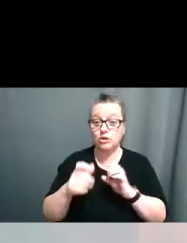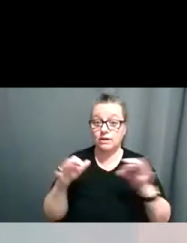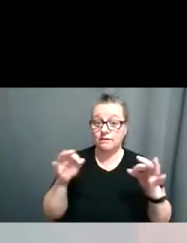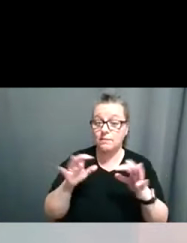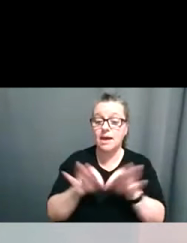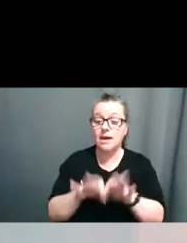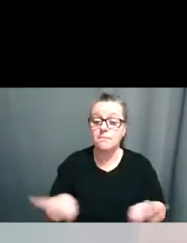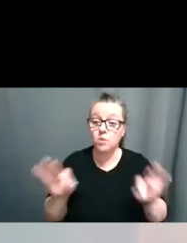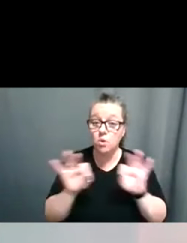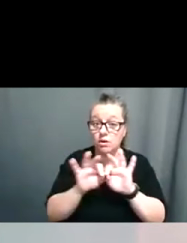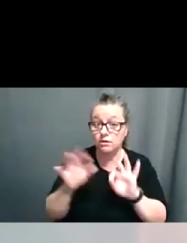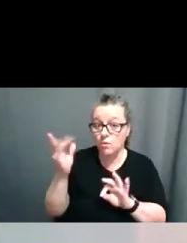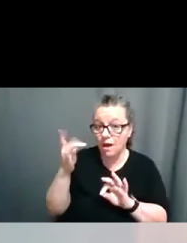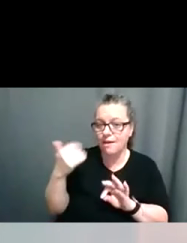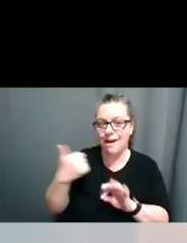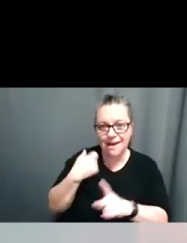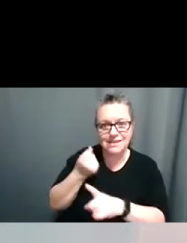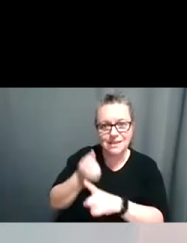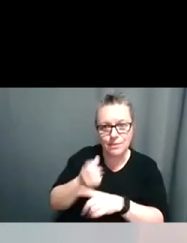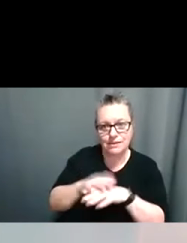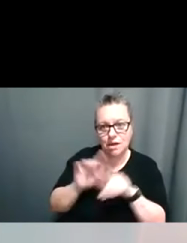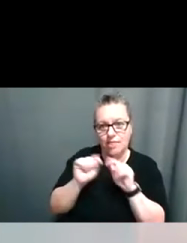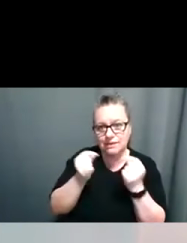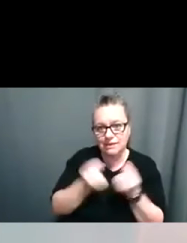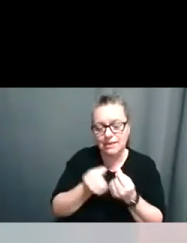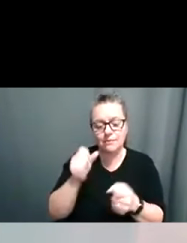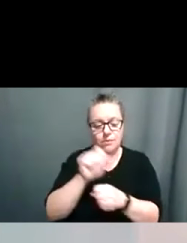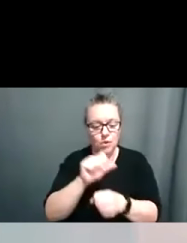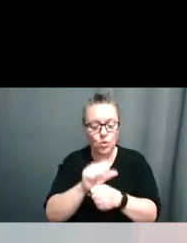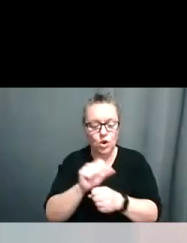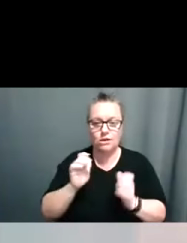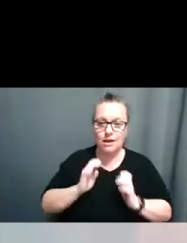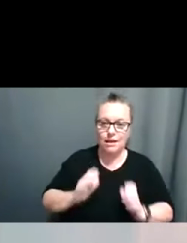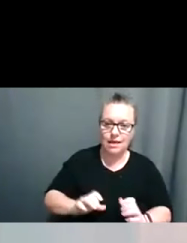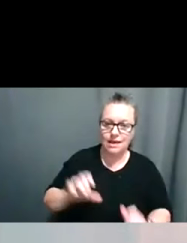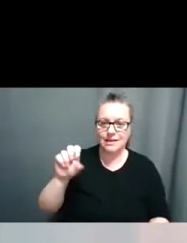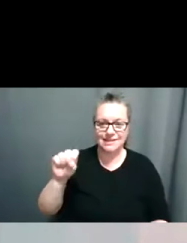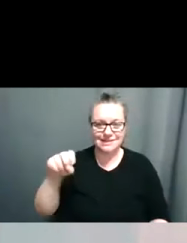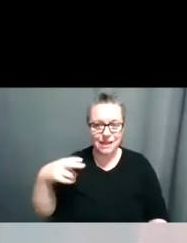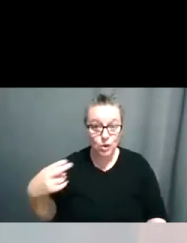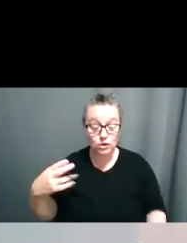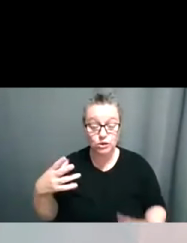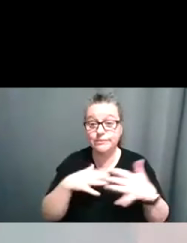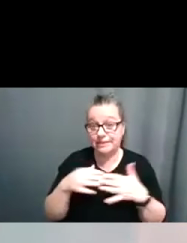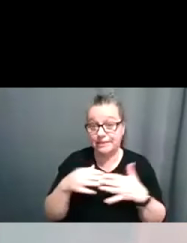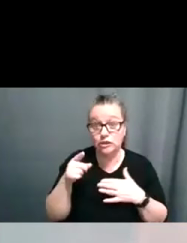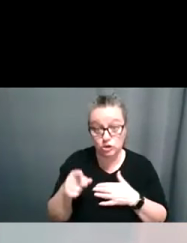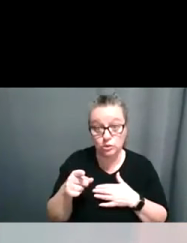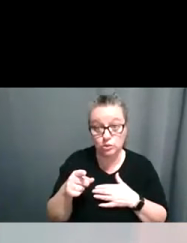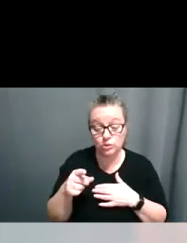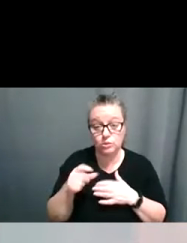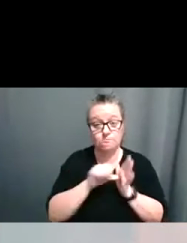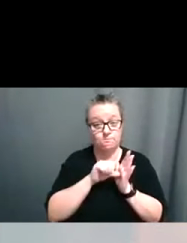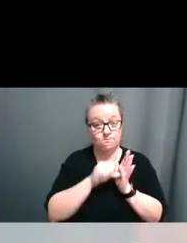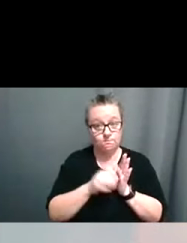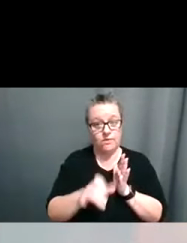important because it has some impact on the team, on the work, on a client, a stakeholder, even you. Call out that